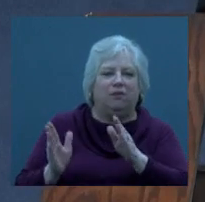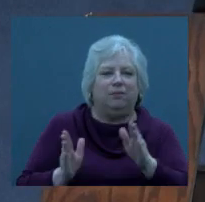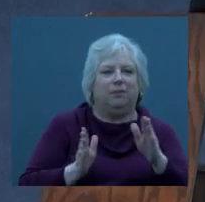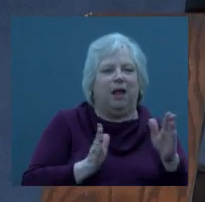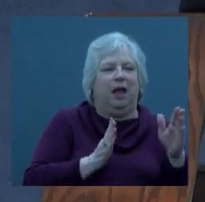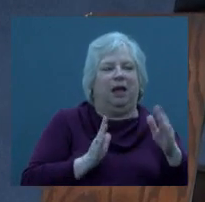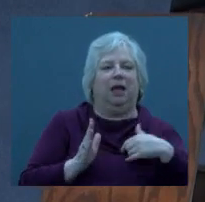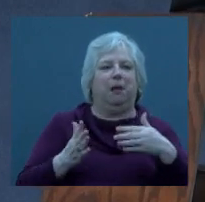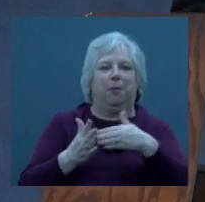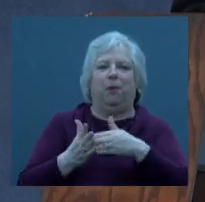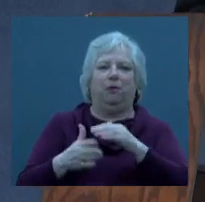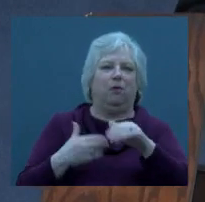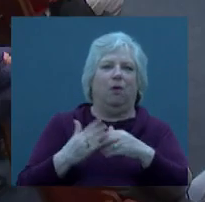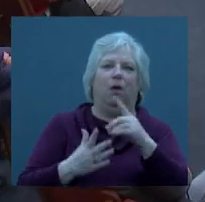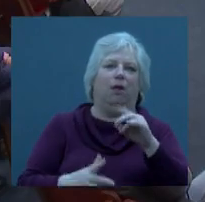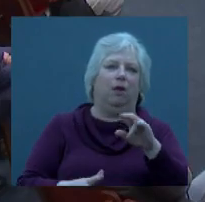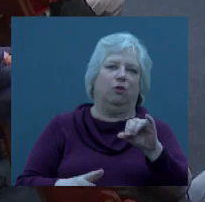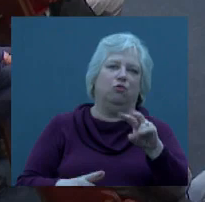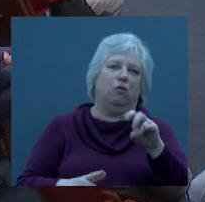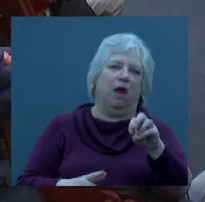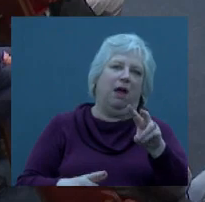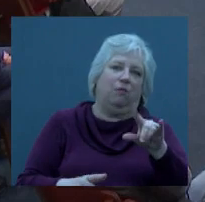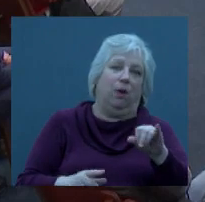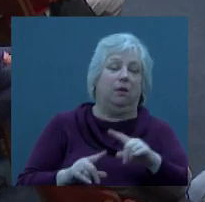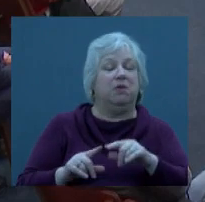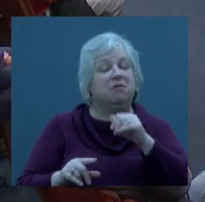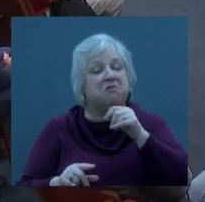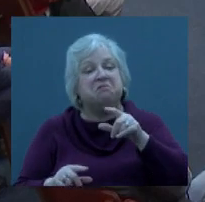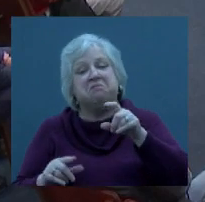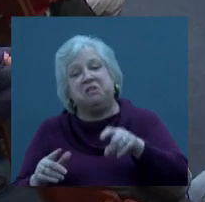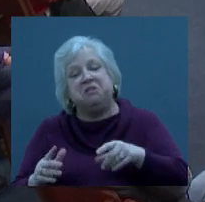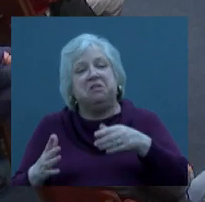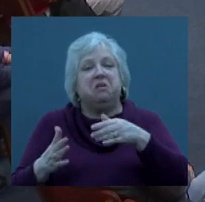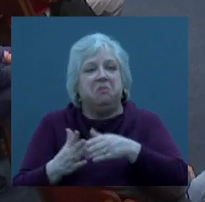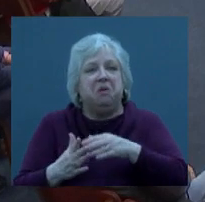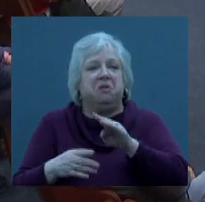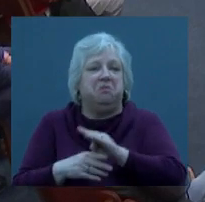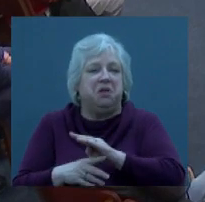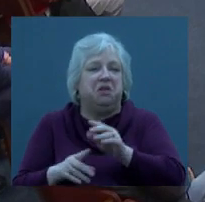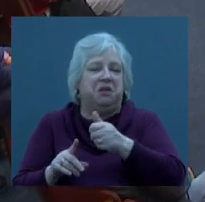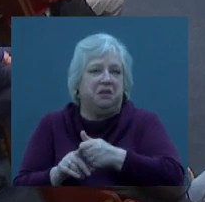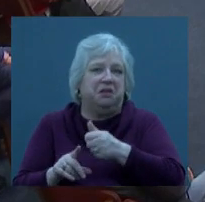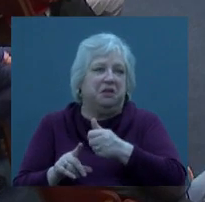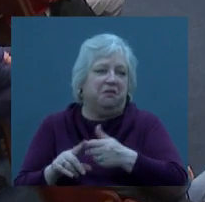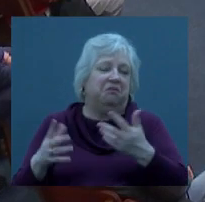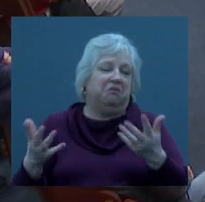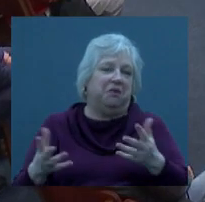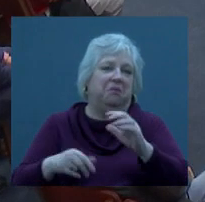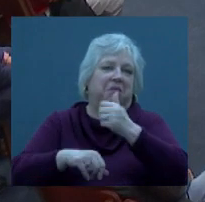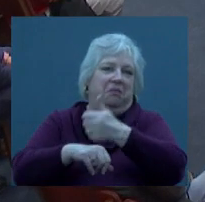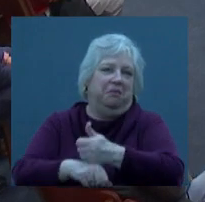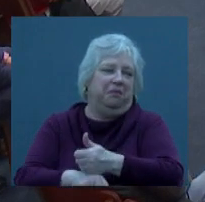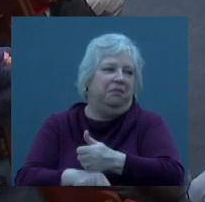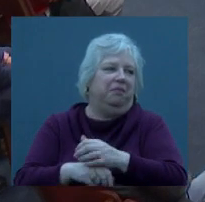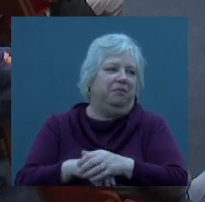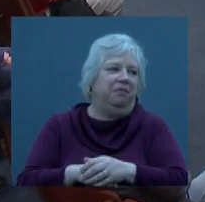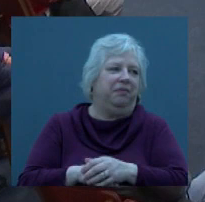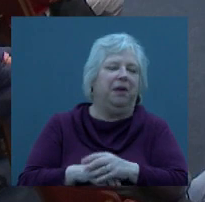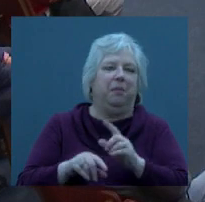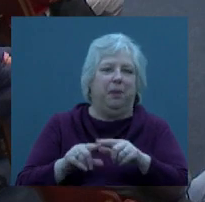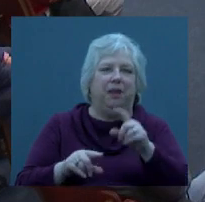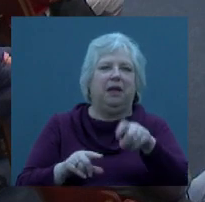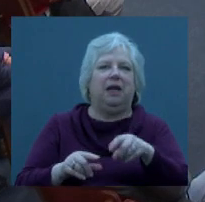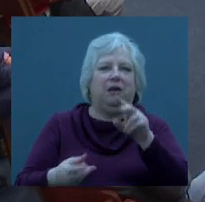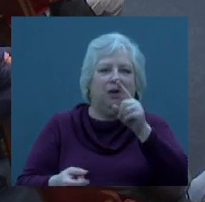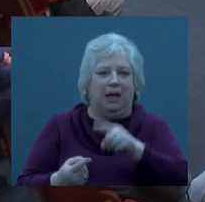Now, I'm opposed to all those driveways. I'm not necessarily opposed to the business going in there, but they need to get those driveways